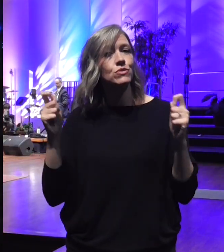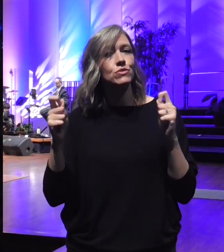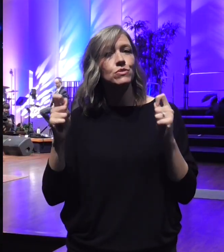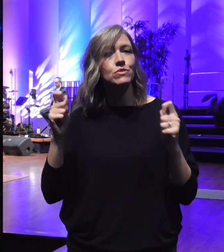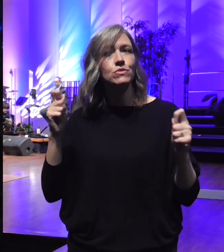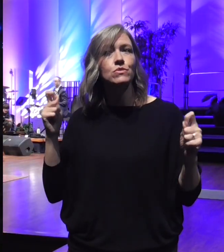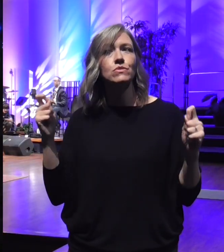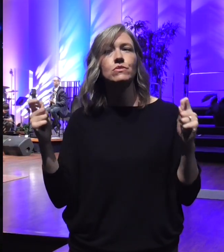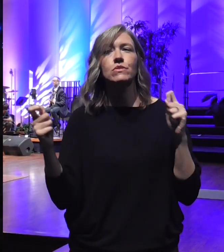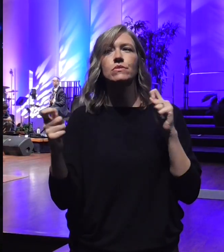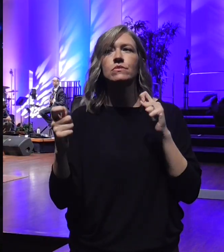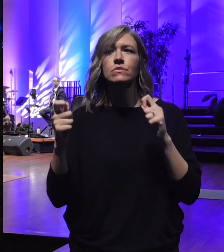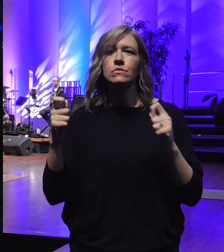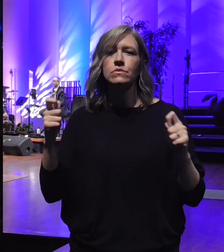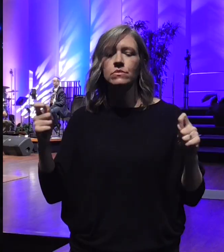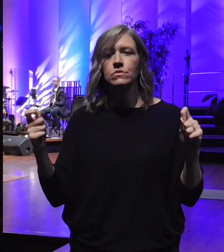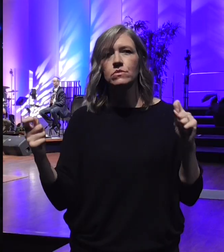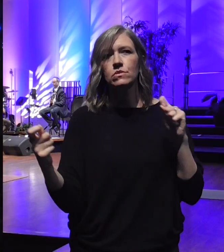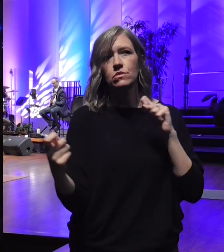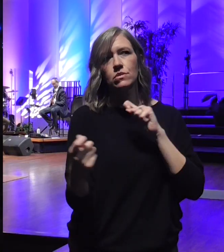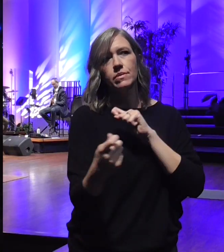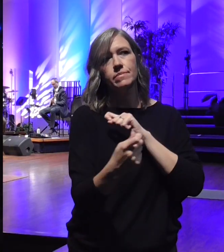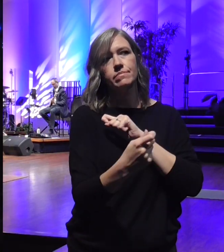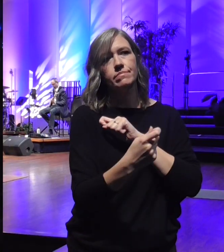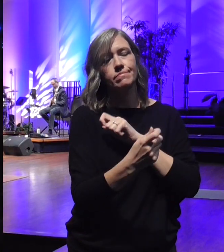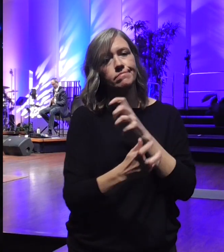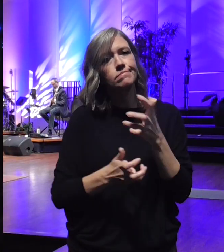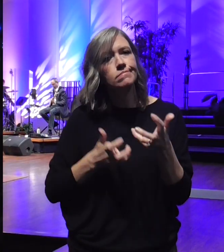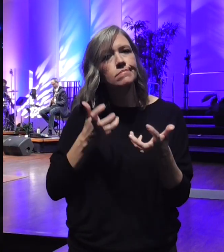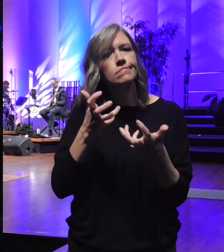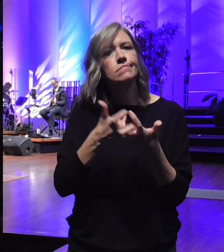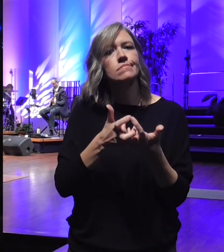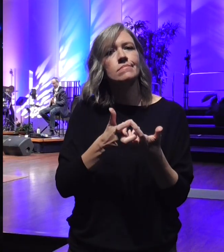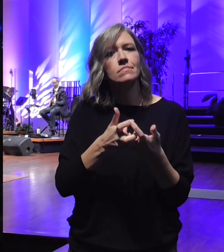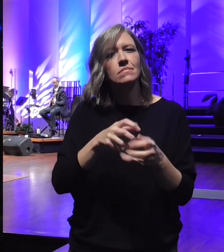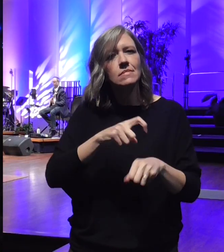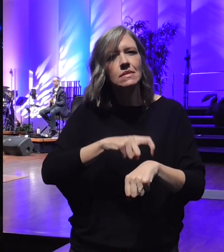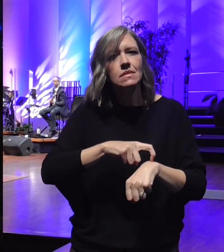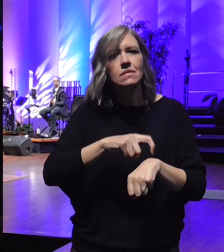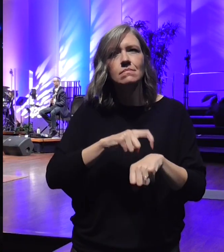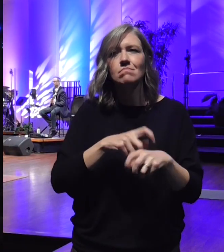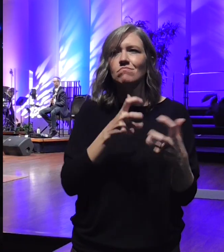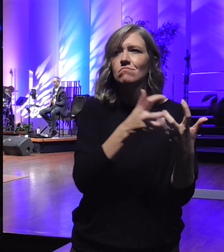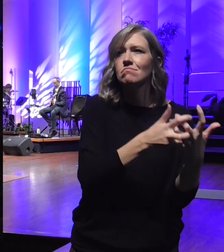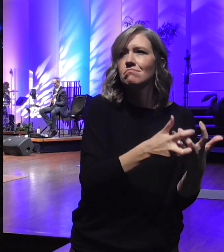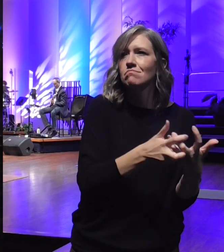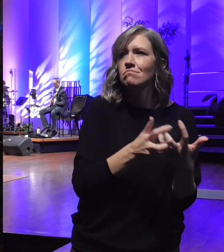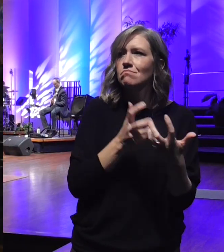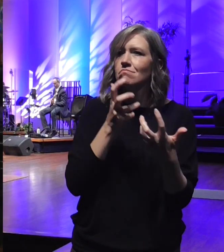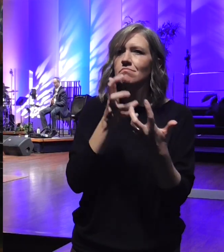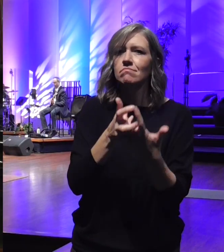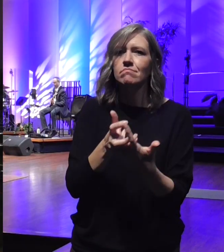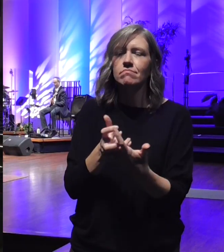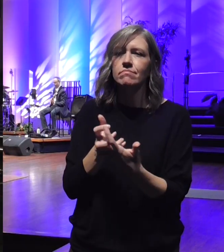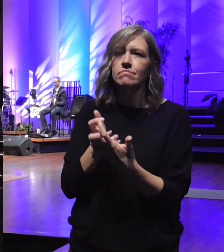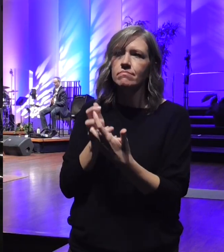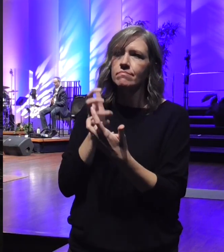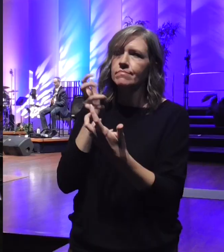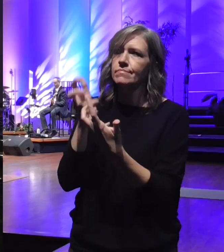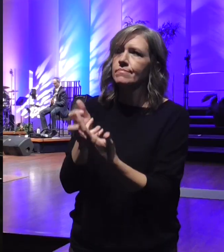everything turn, turn, turn. There is a season,